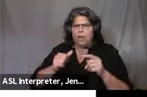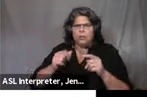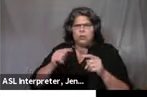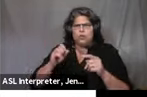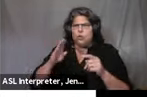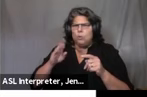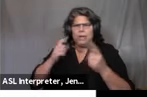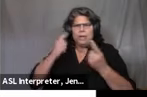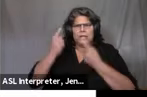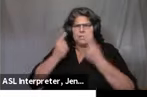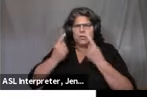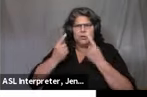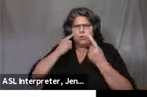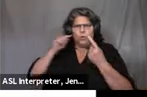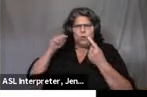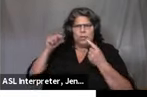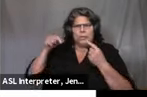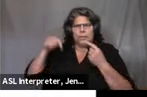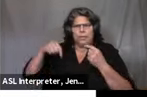this particular